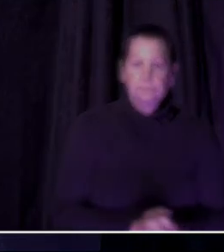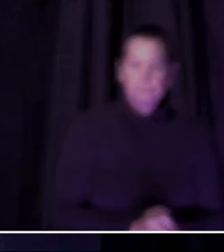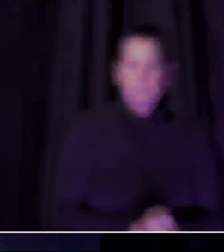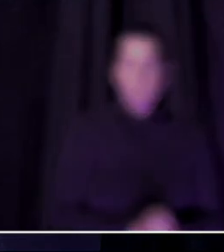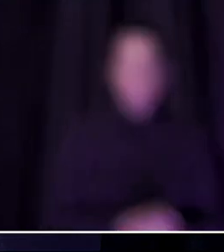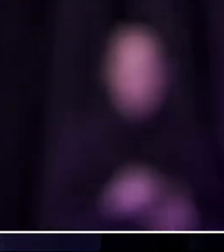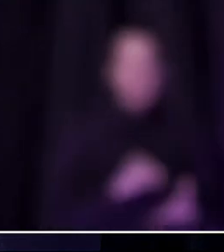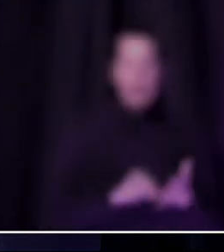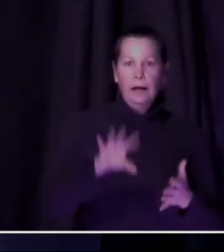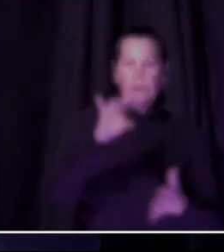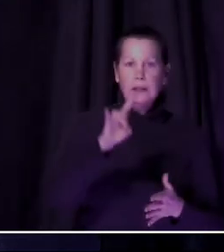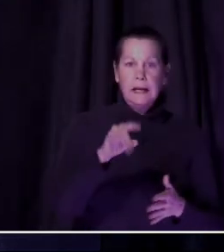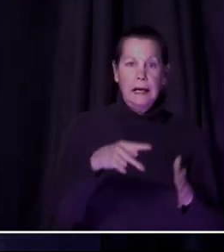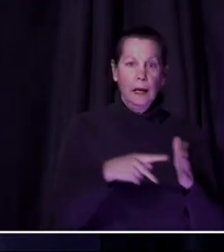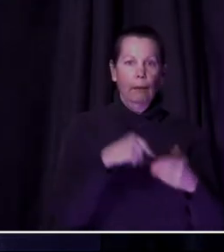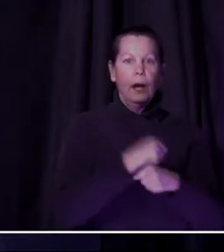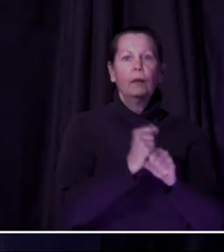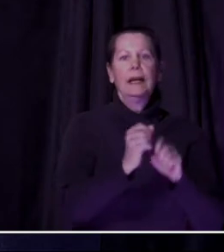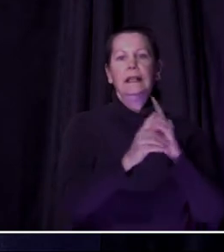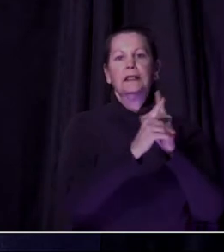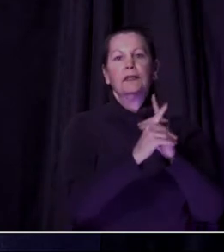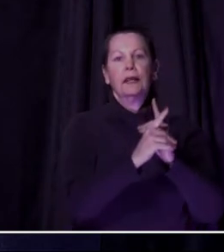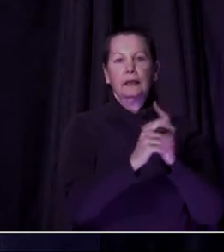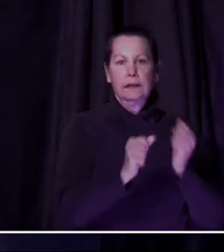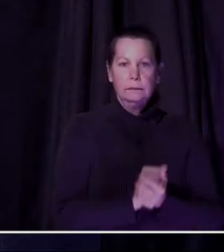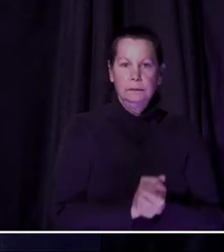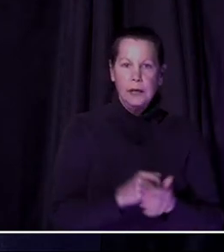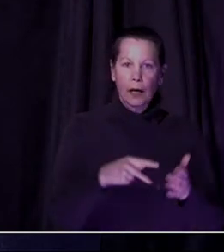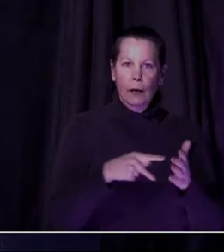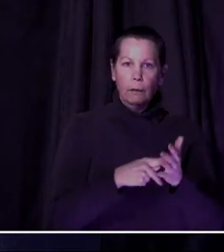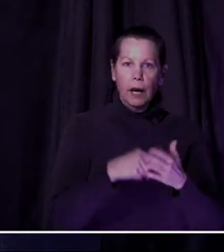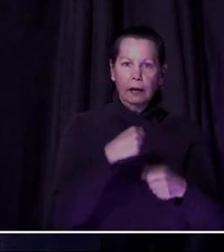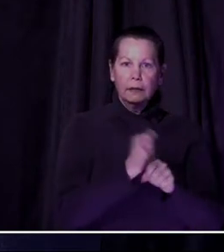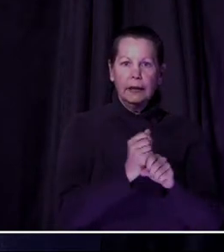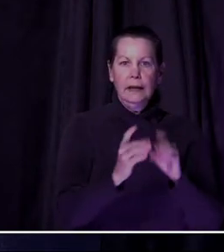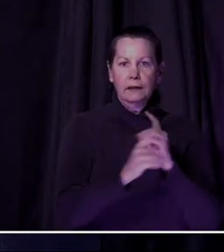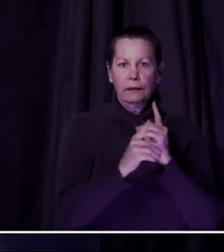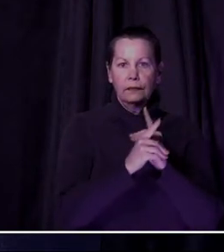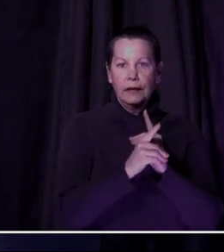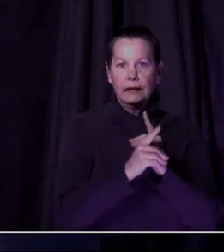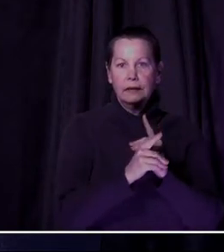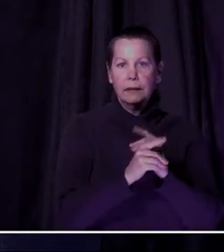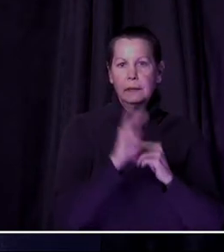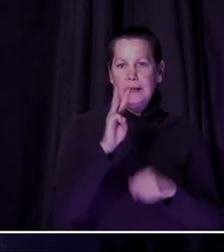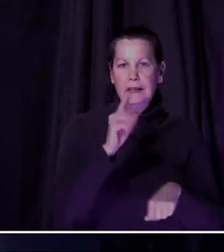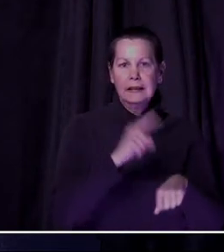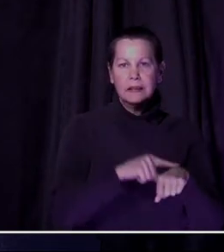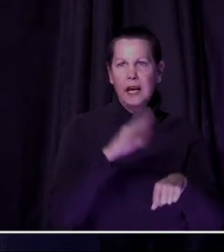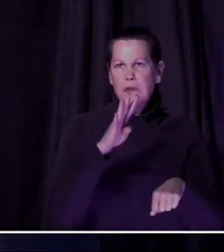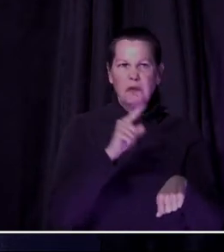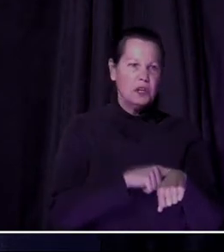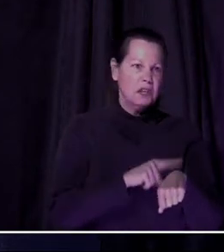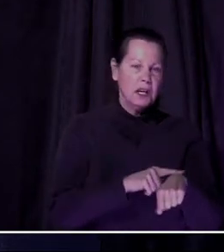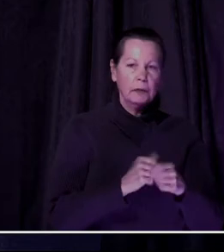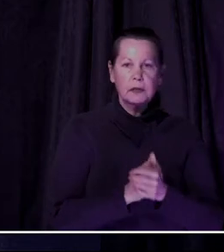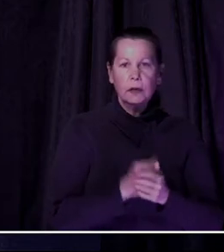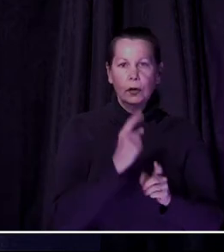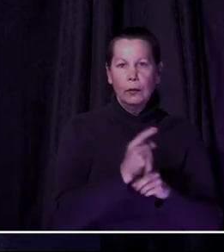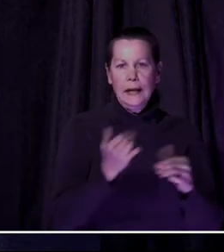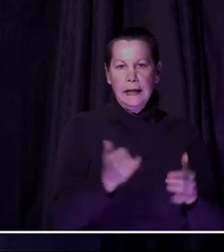In verse 8, then Paul made his defense. Paul has been making his defense at least out of the sixth time, four times right